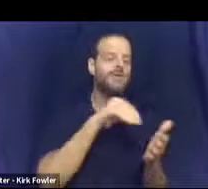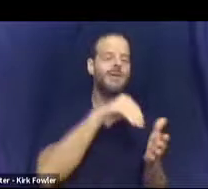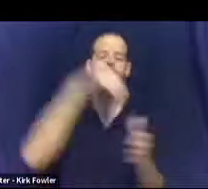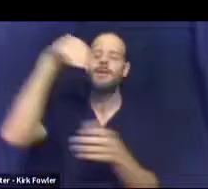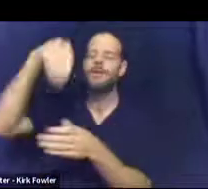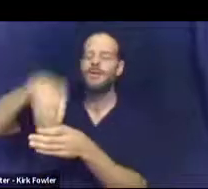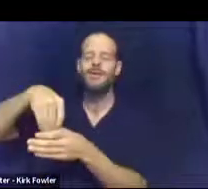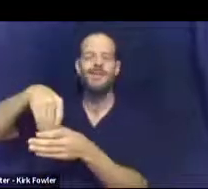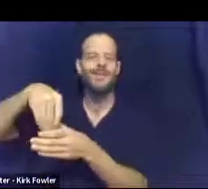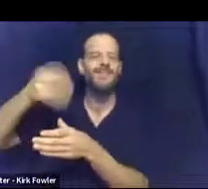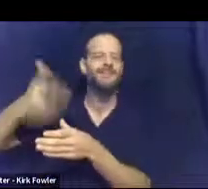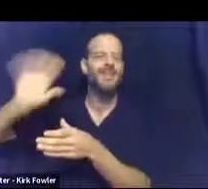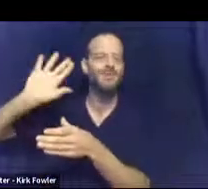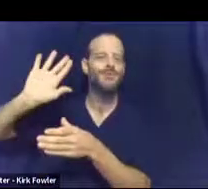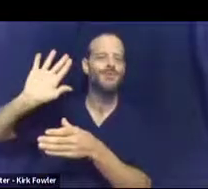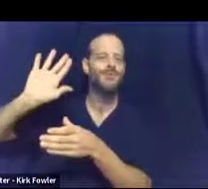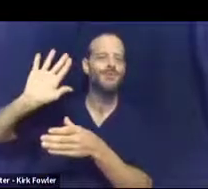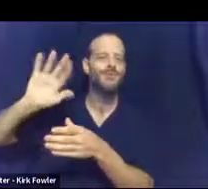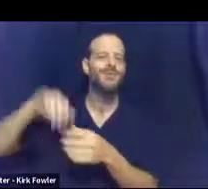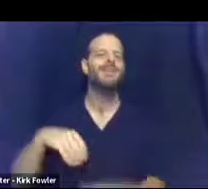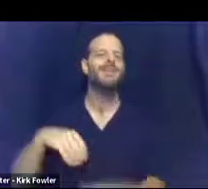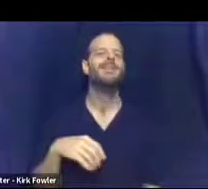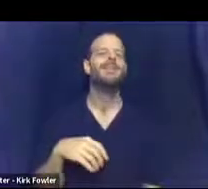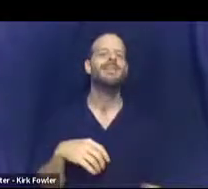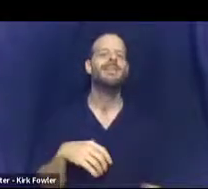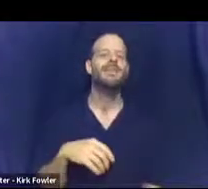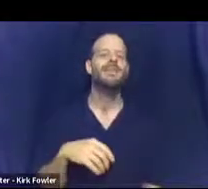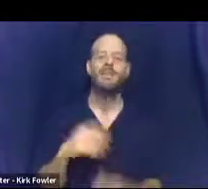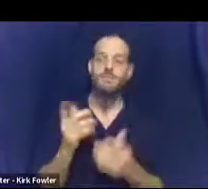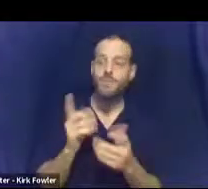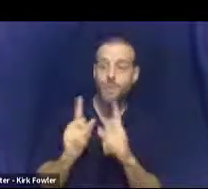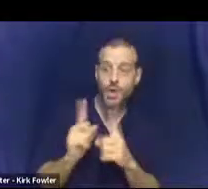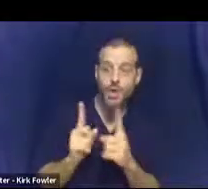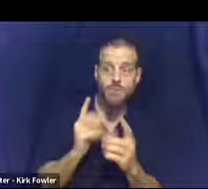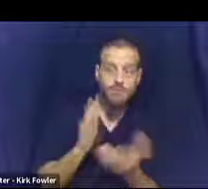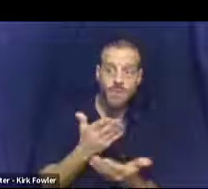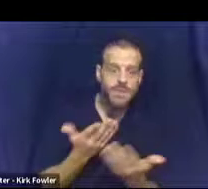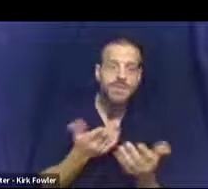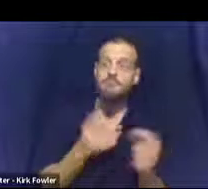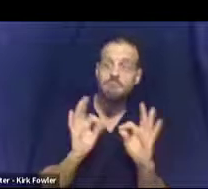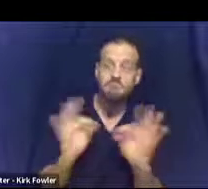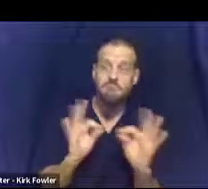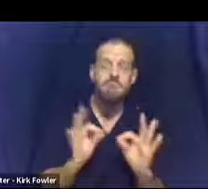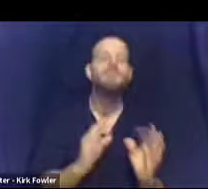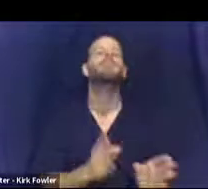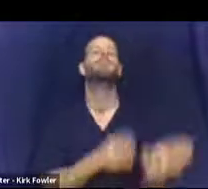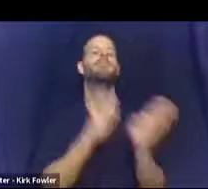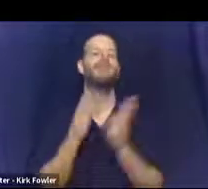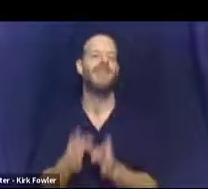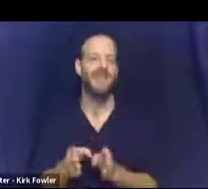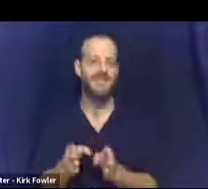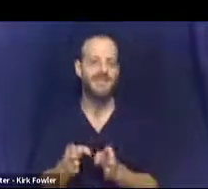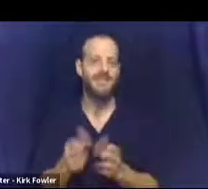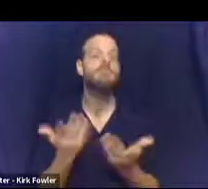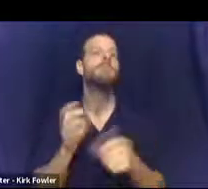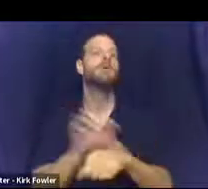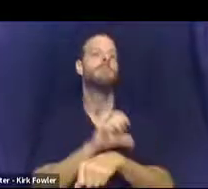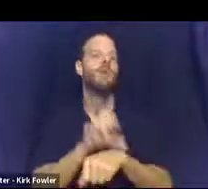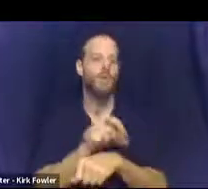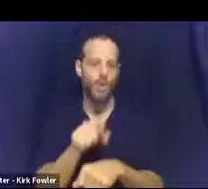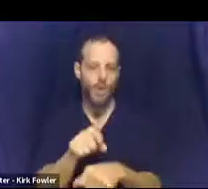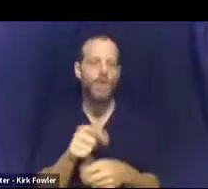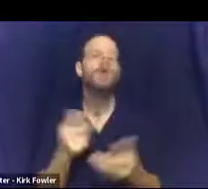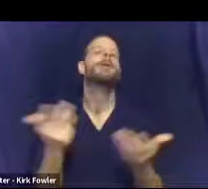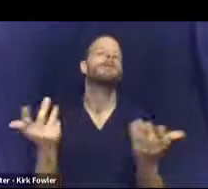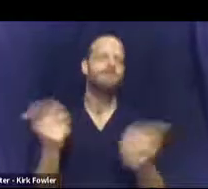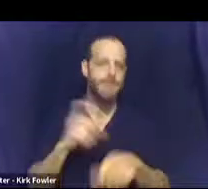conversation about music. And then go, okay, what's next? And the next empty spot on there will be the computers. And so that's kind of the basic